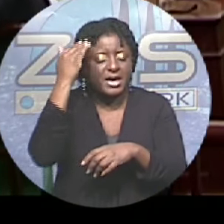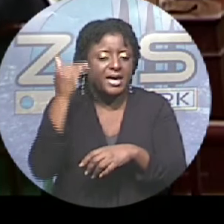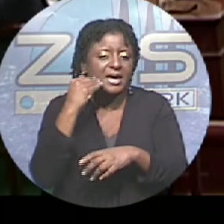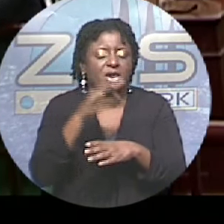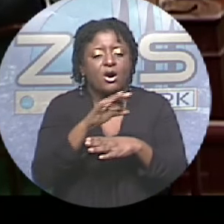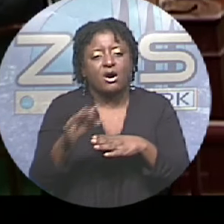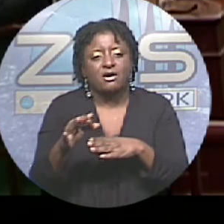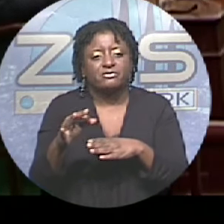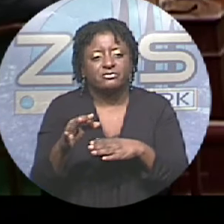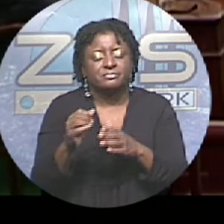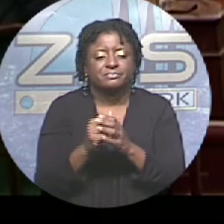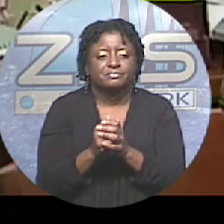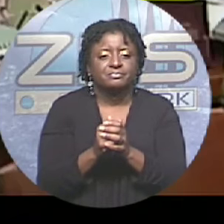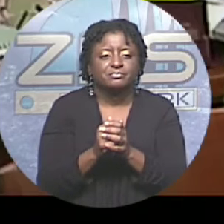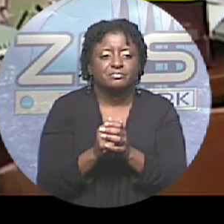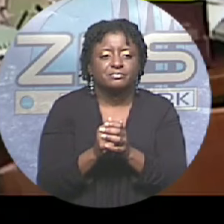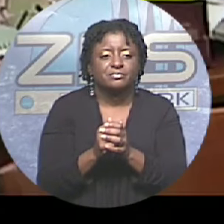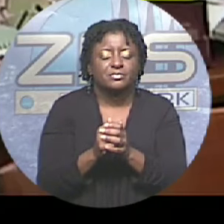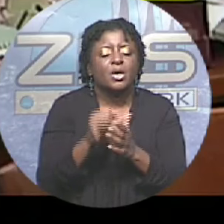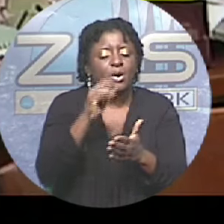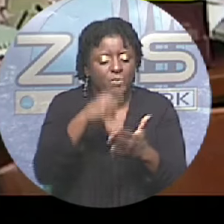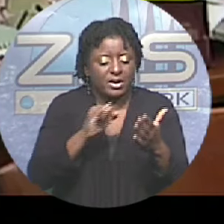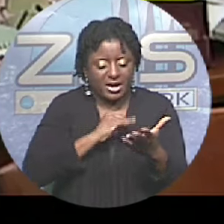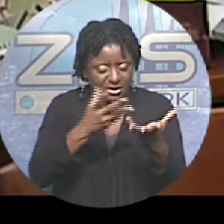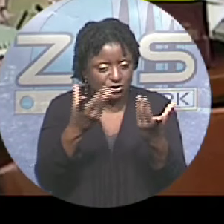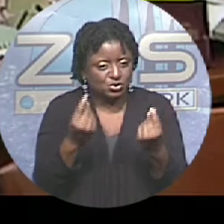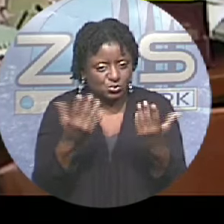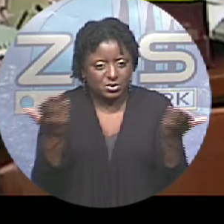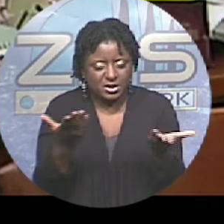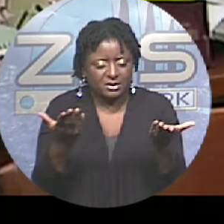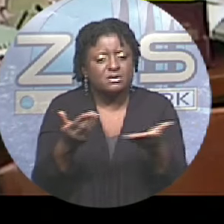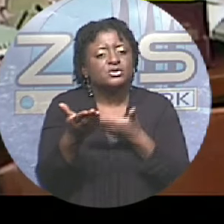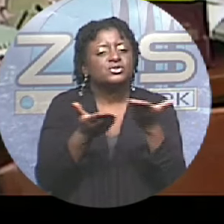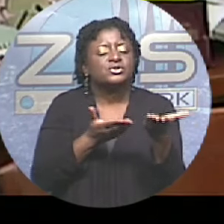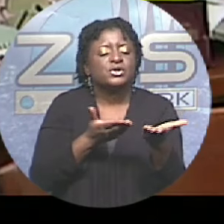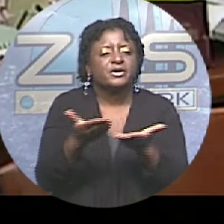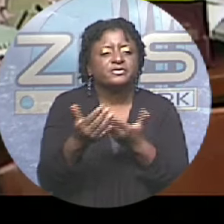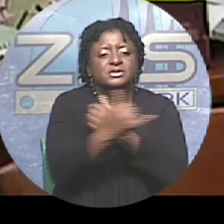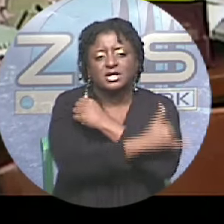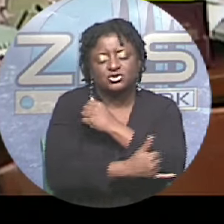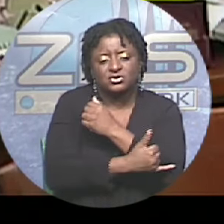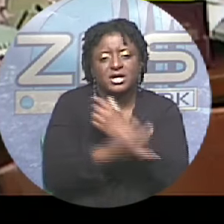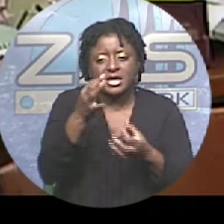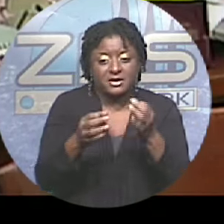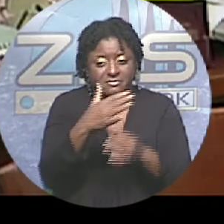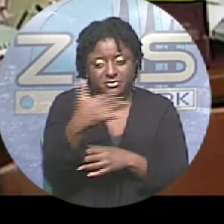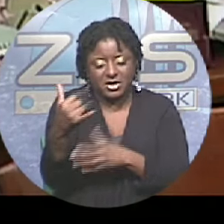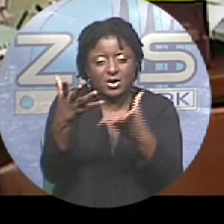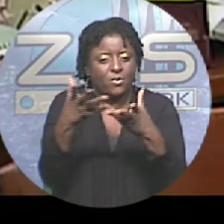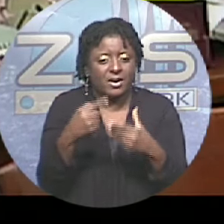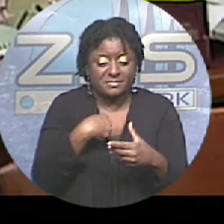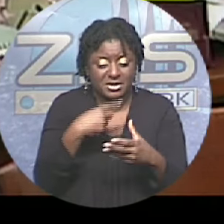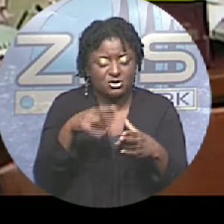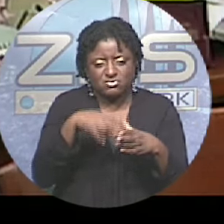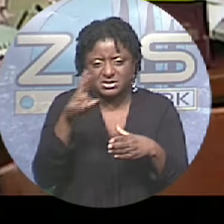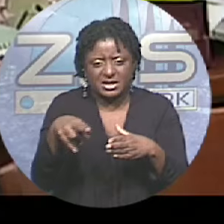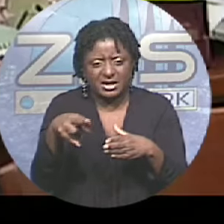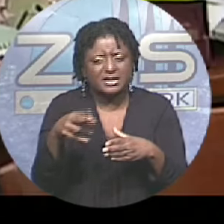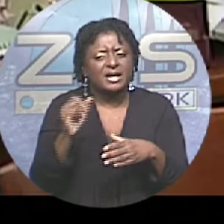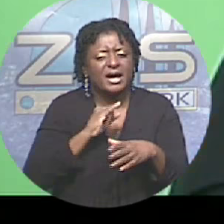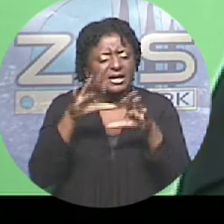is a service to the country, and if they want me to resign, I can do that. They don't have to stick me in